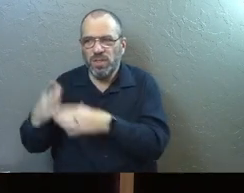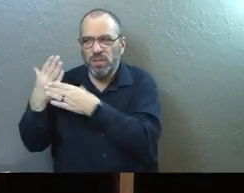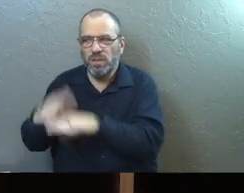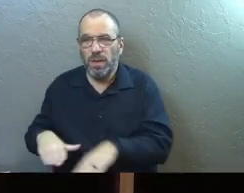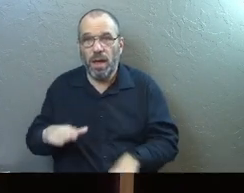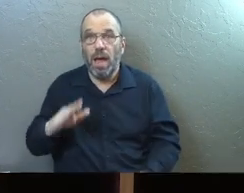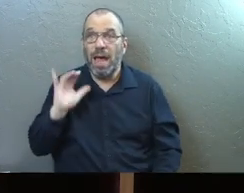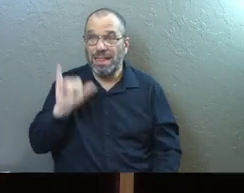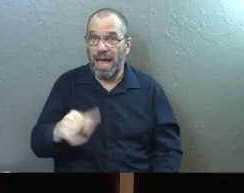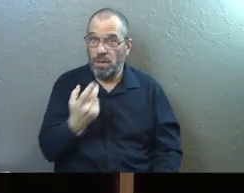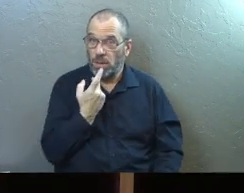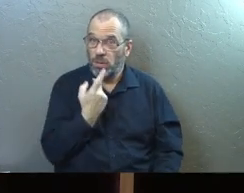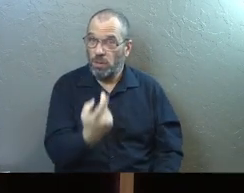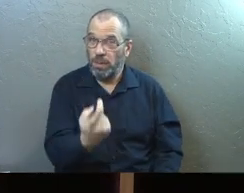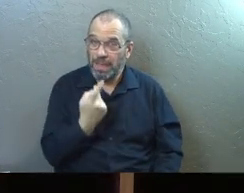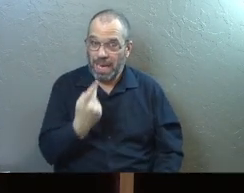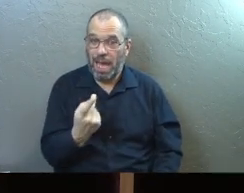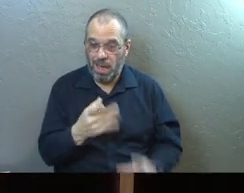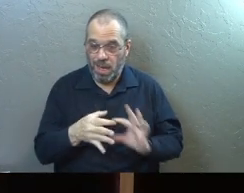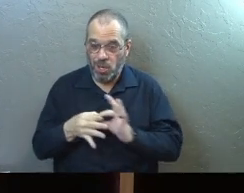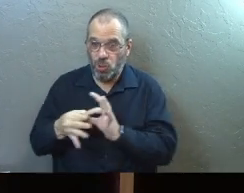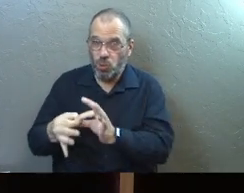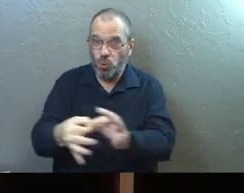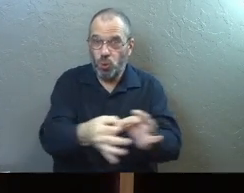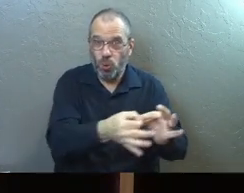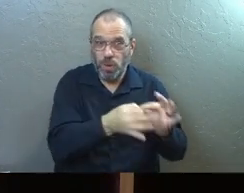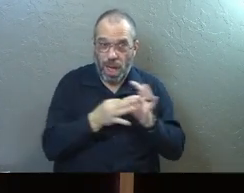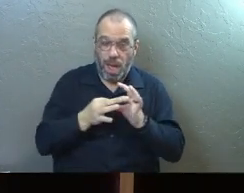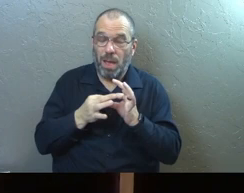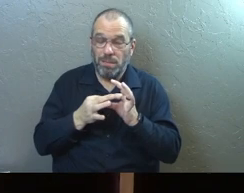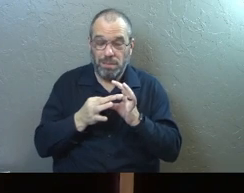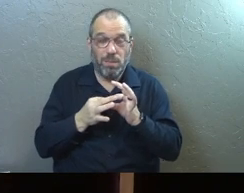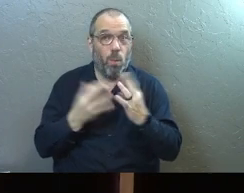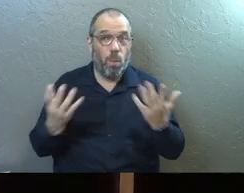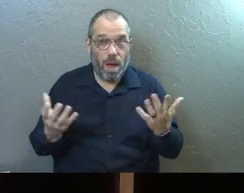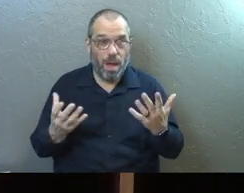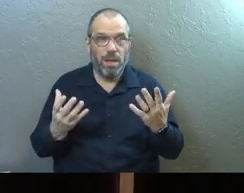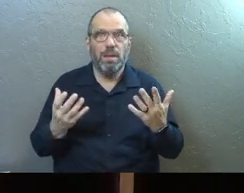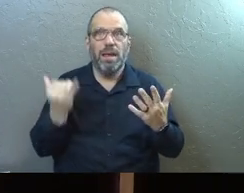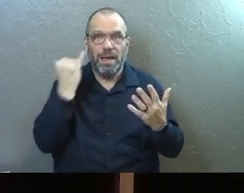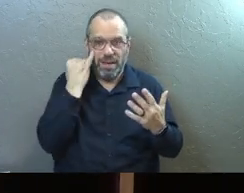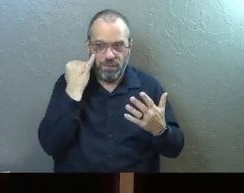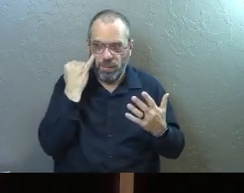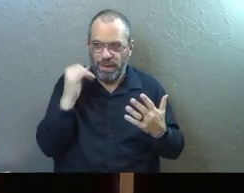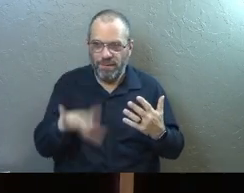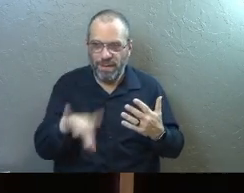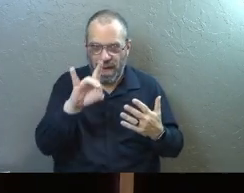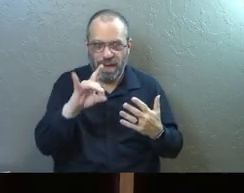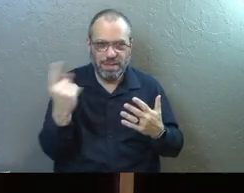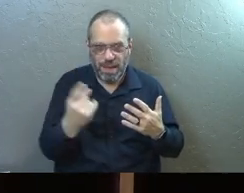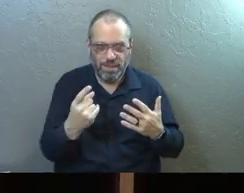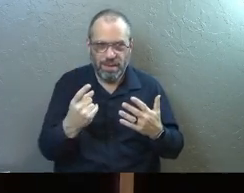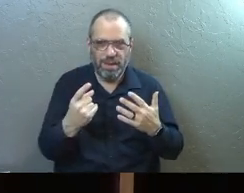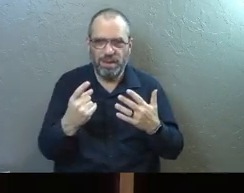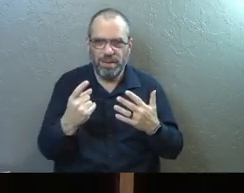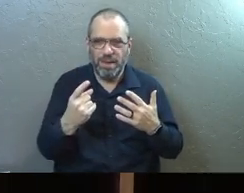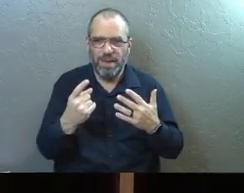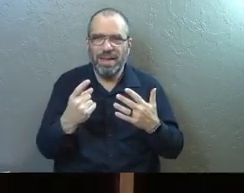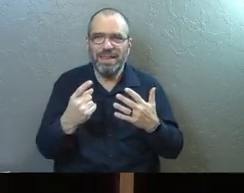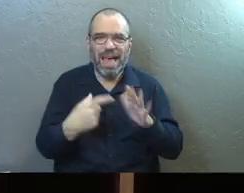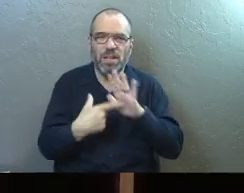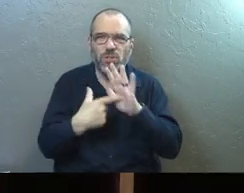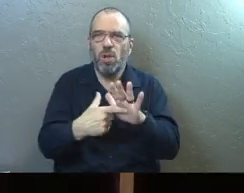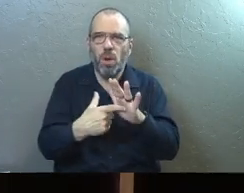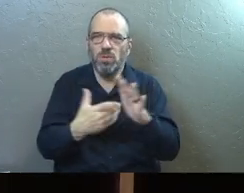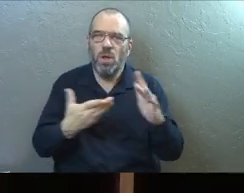And the only way that we will unite and be together is if we find something that transcends